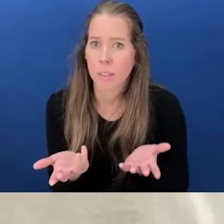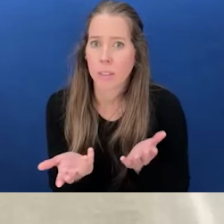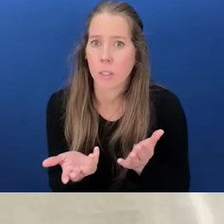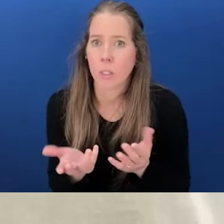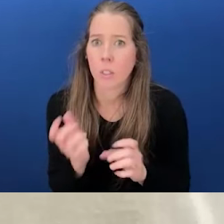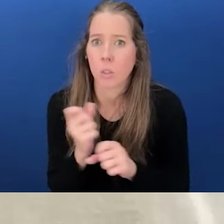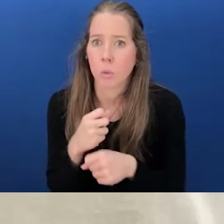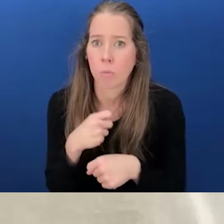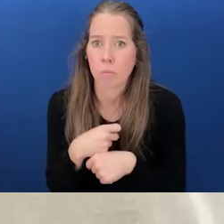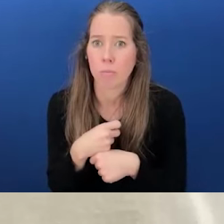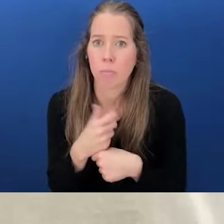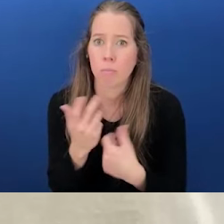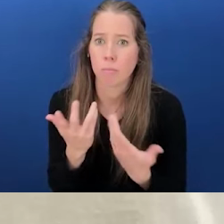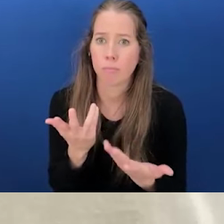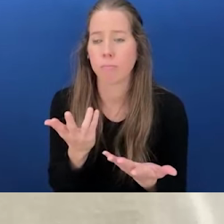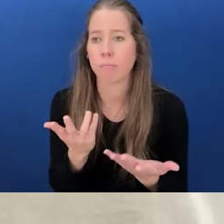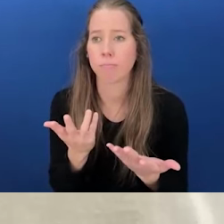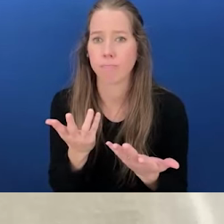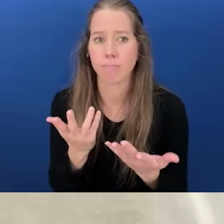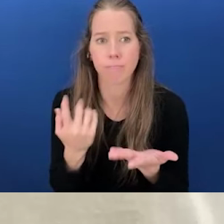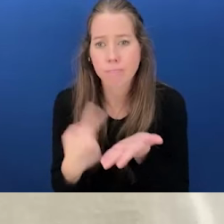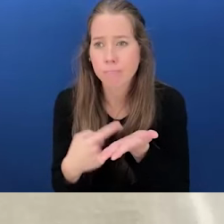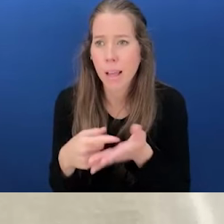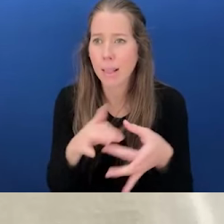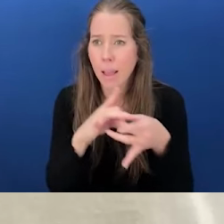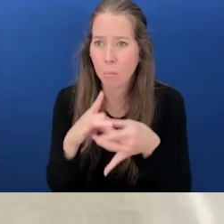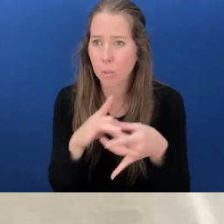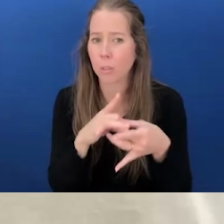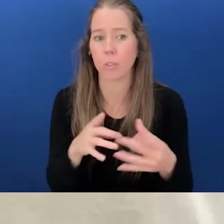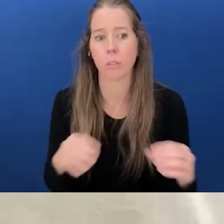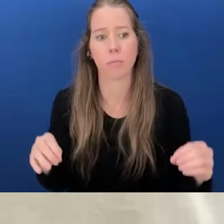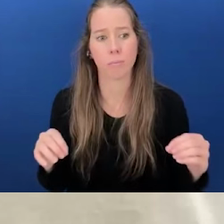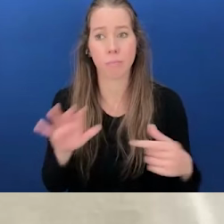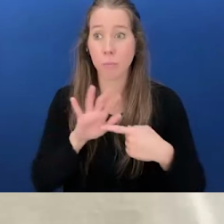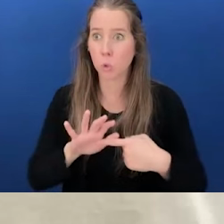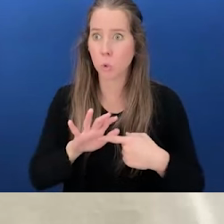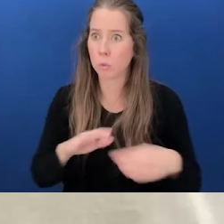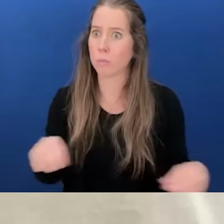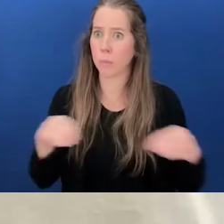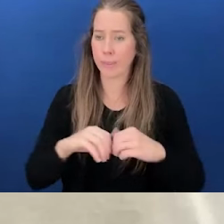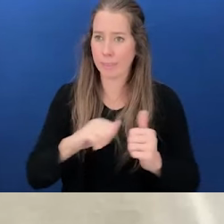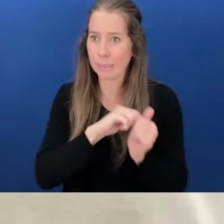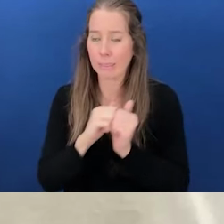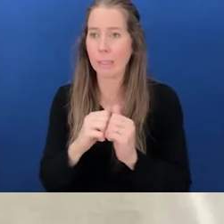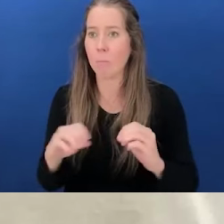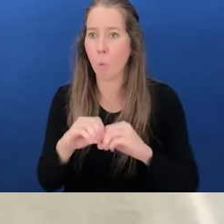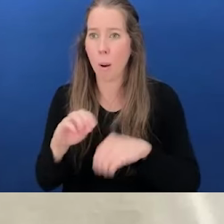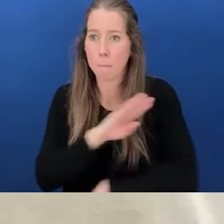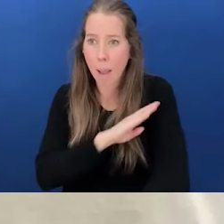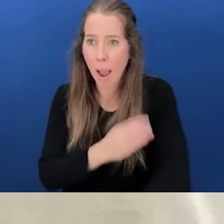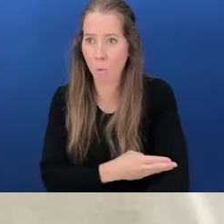creating a collaboration is going to show more unity and more power. So when we do